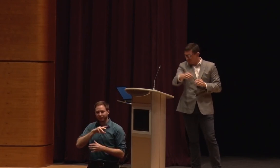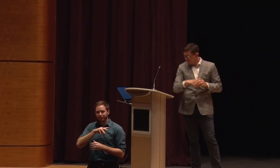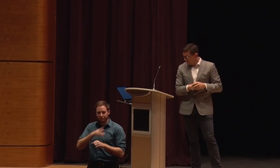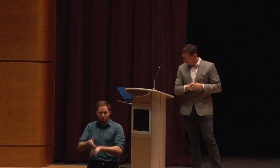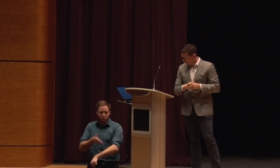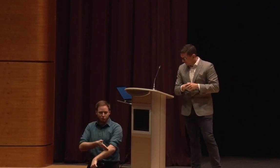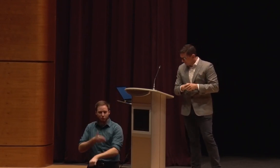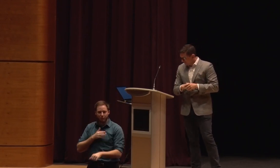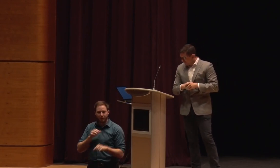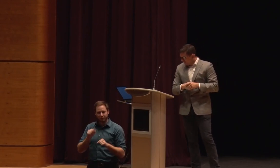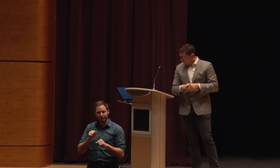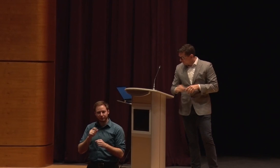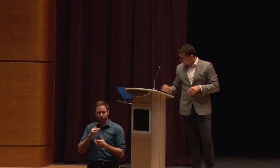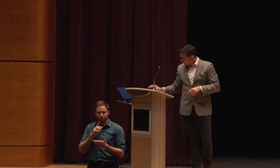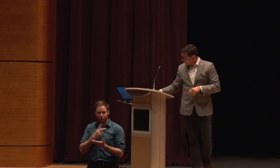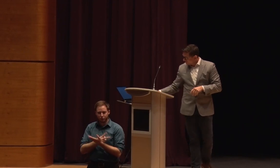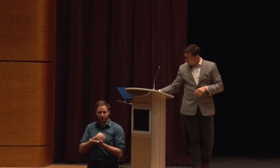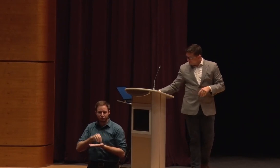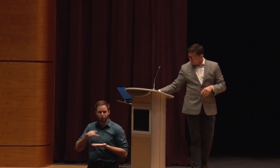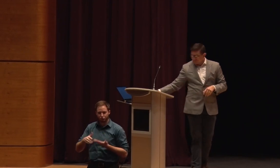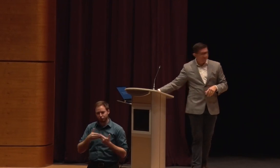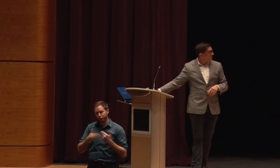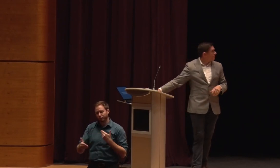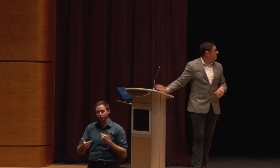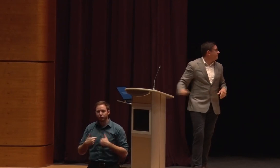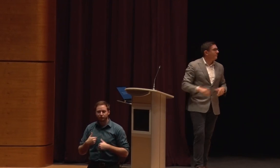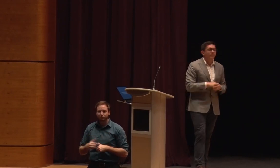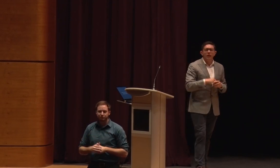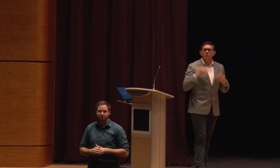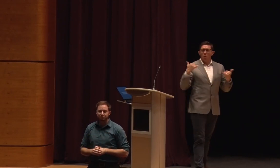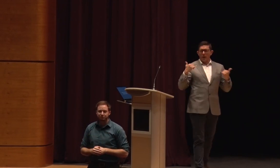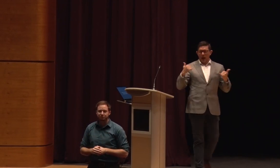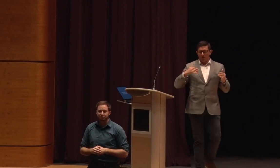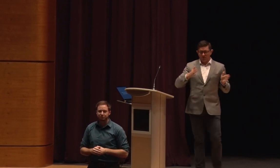improved my grad experience going forward.